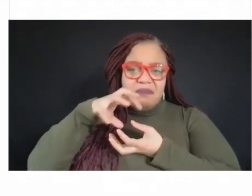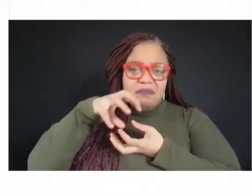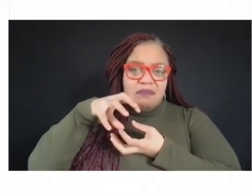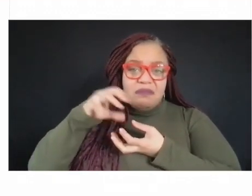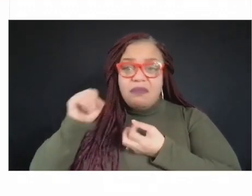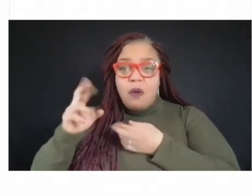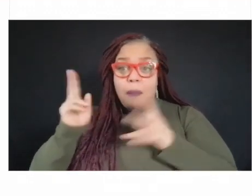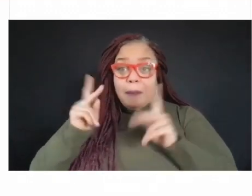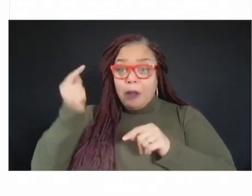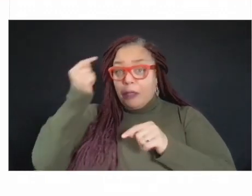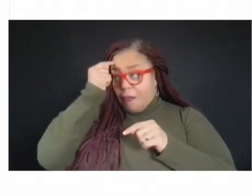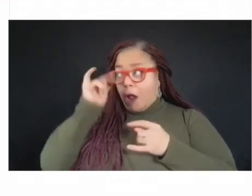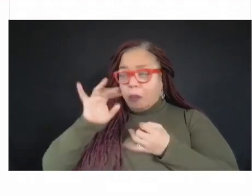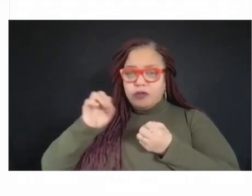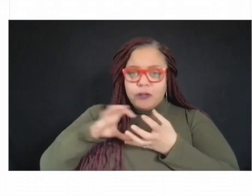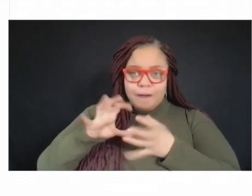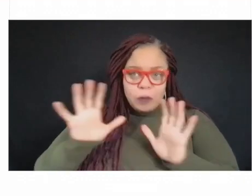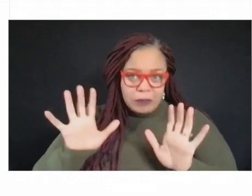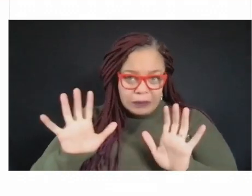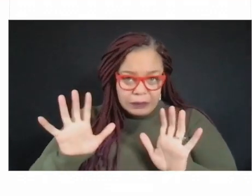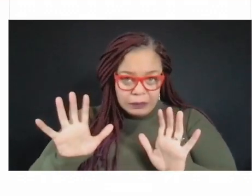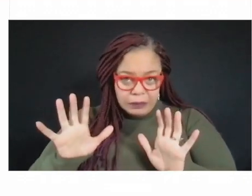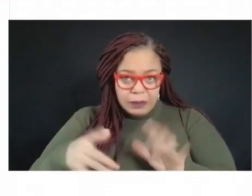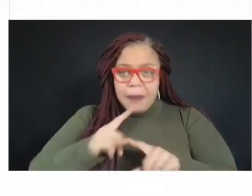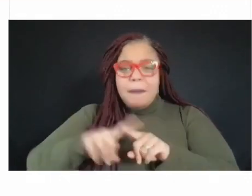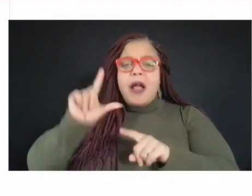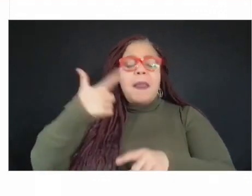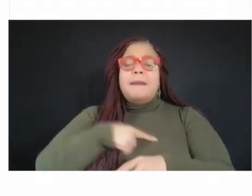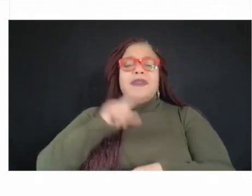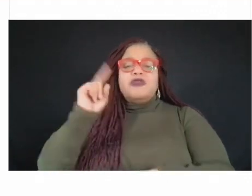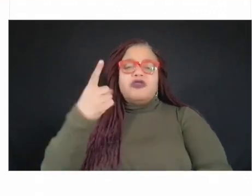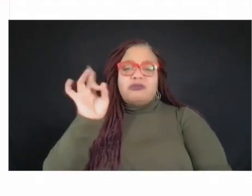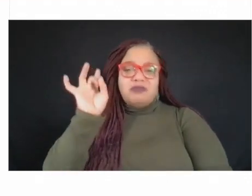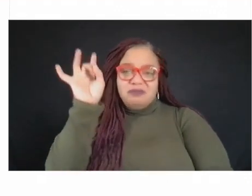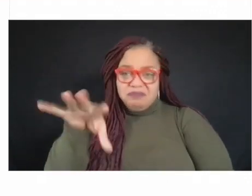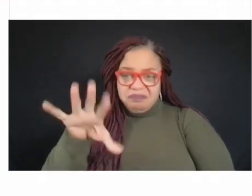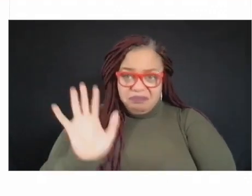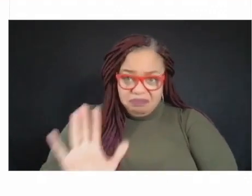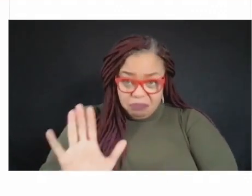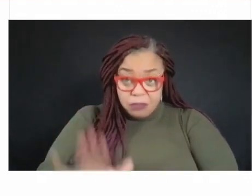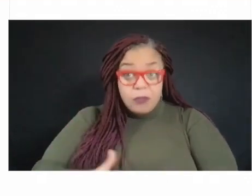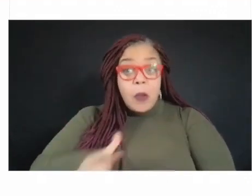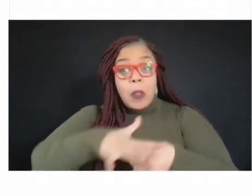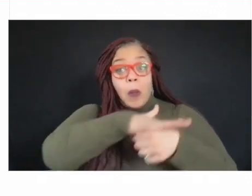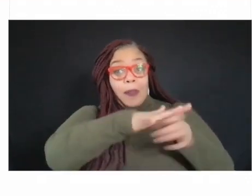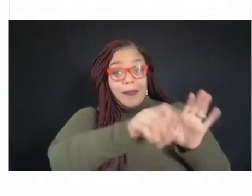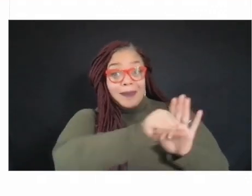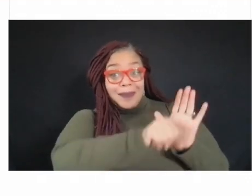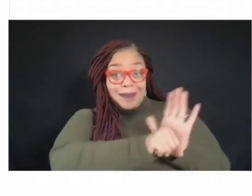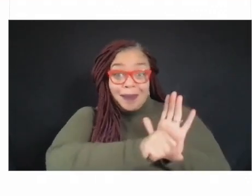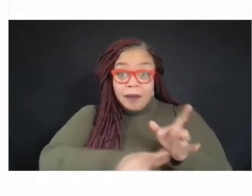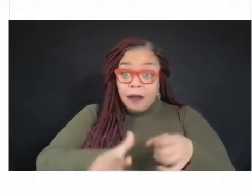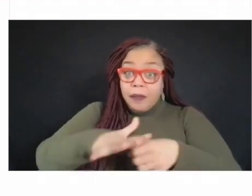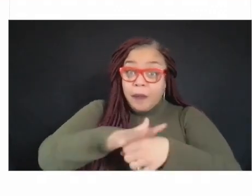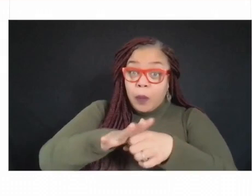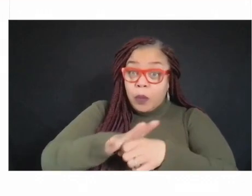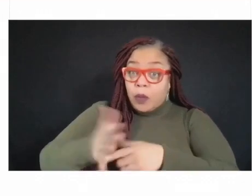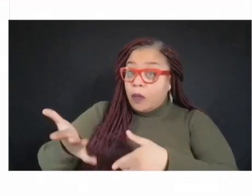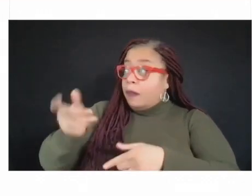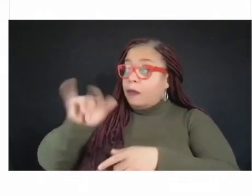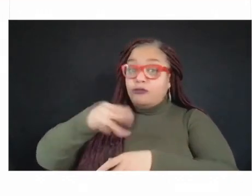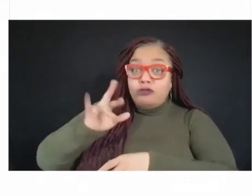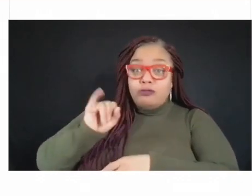that. And so state and local jurisdictions then have to modify